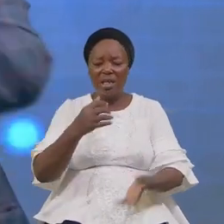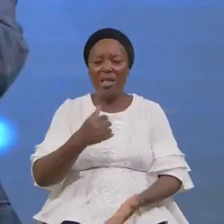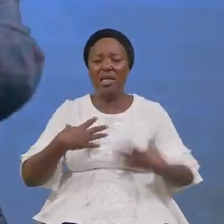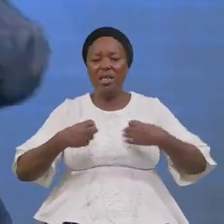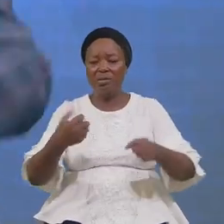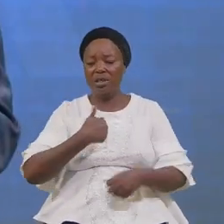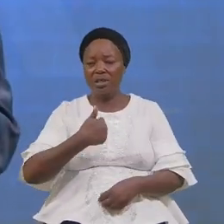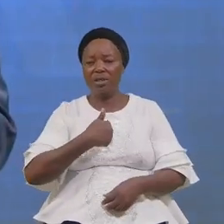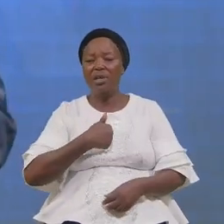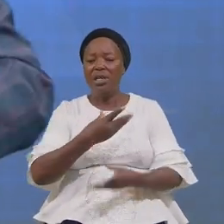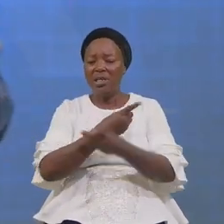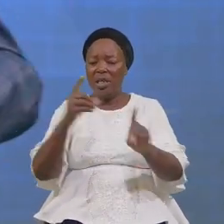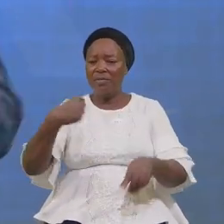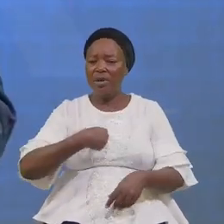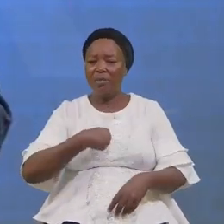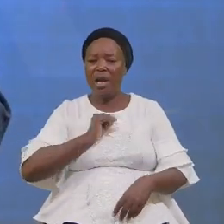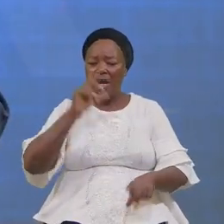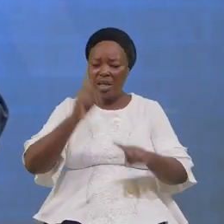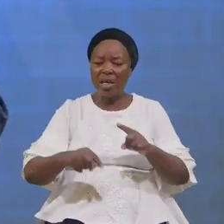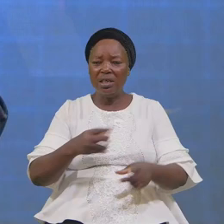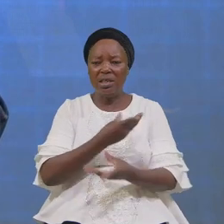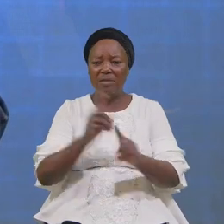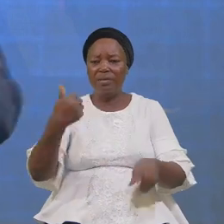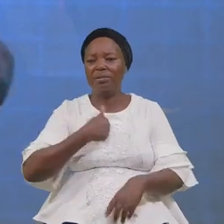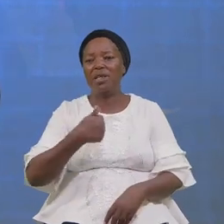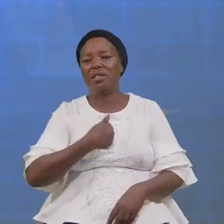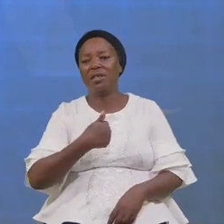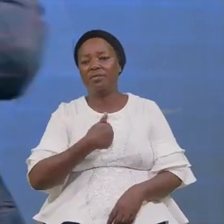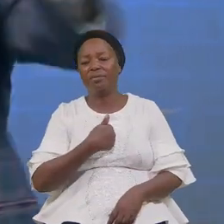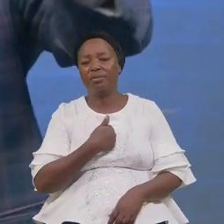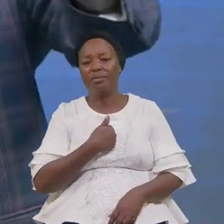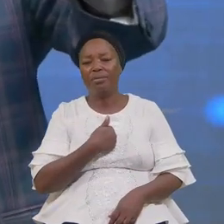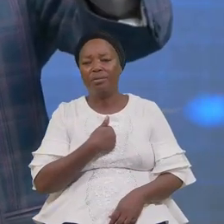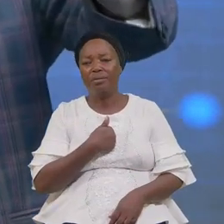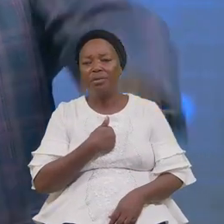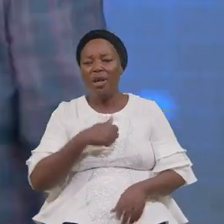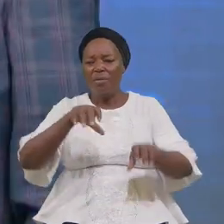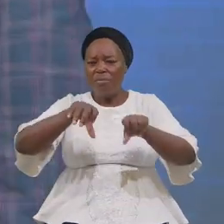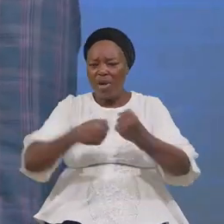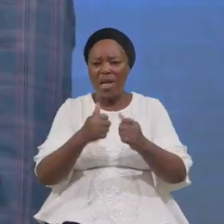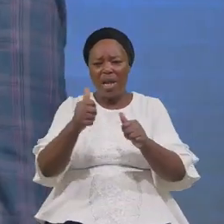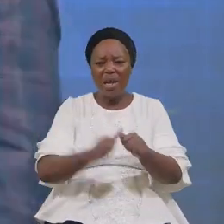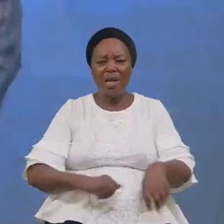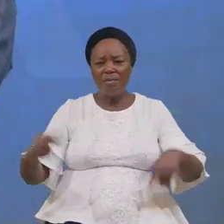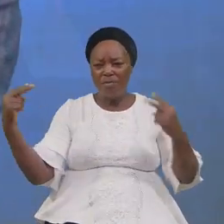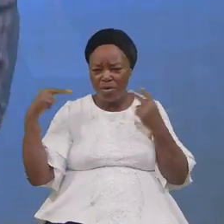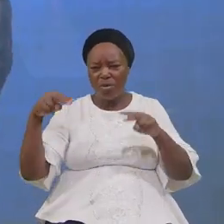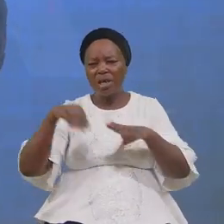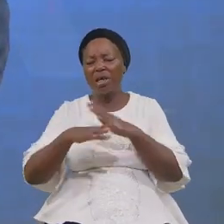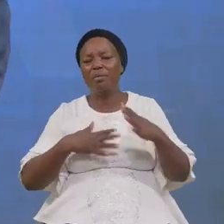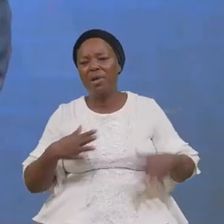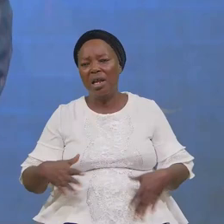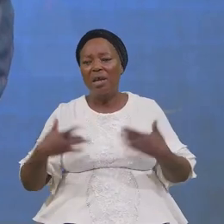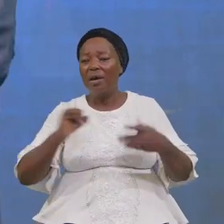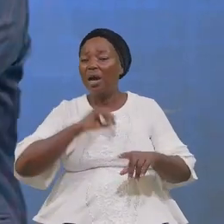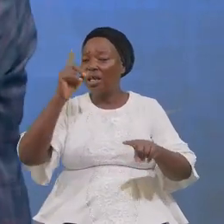myself. Deliver me, I cannot deliver myself. Break every yoke in my life, I